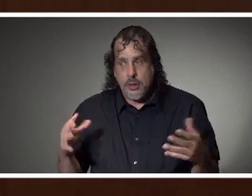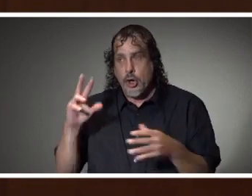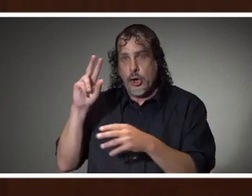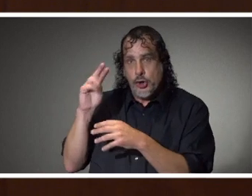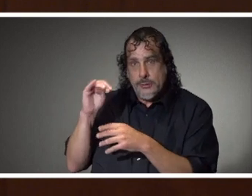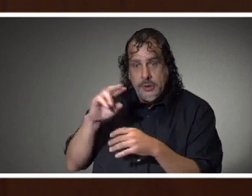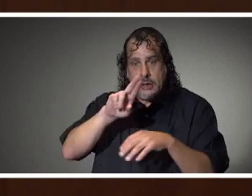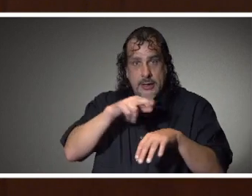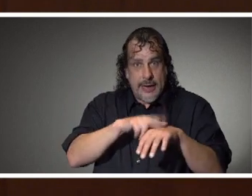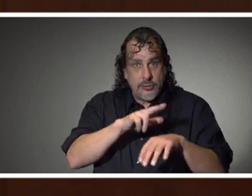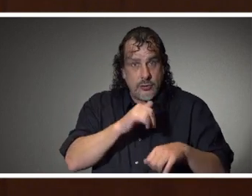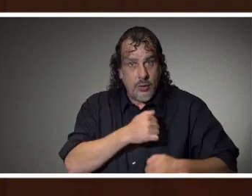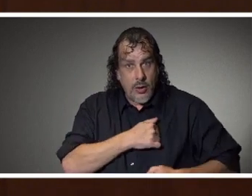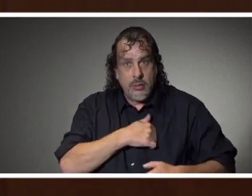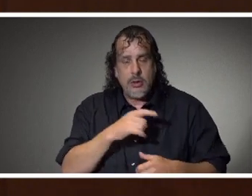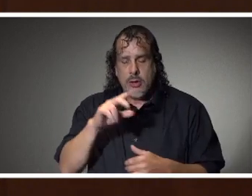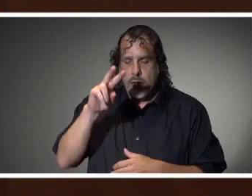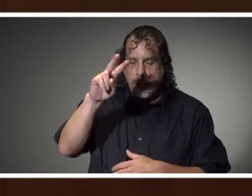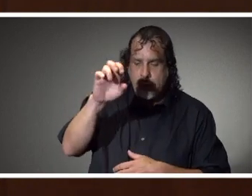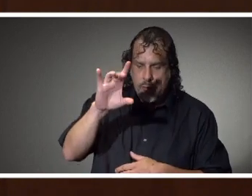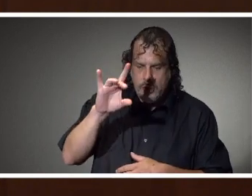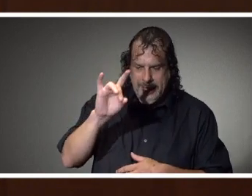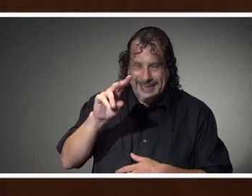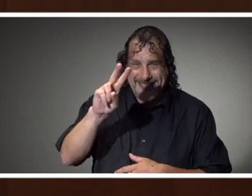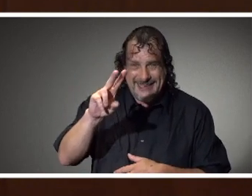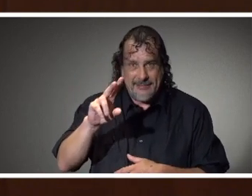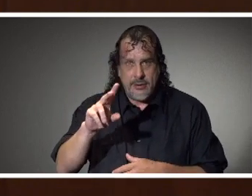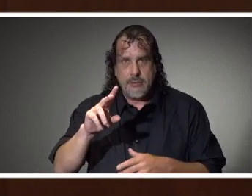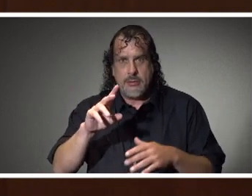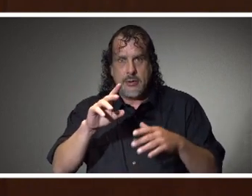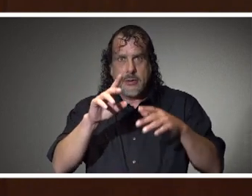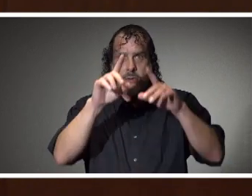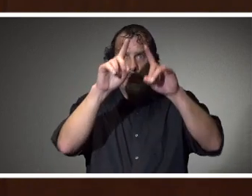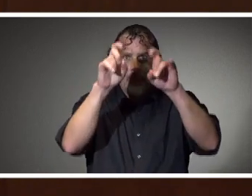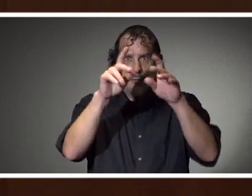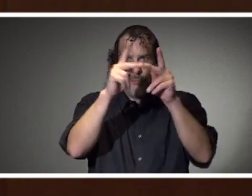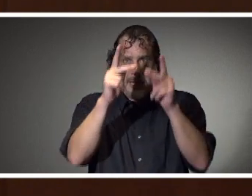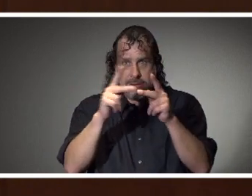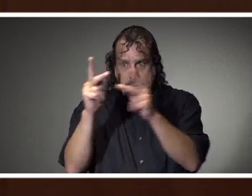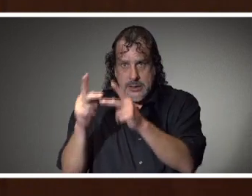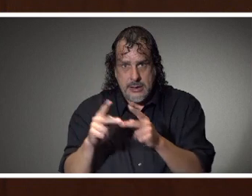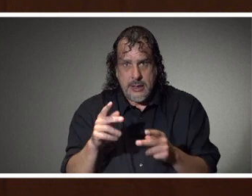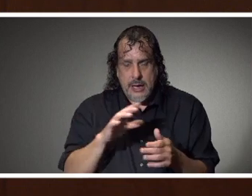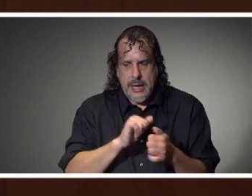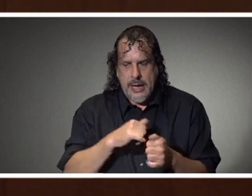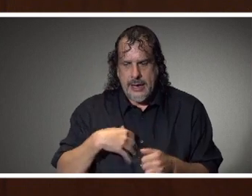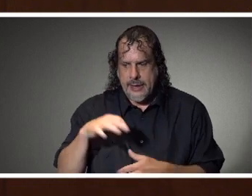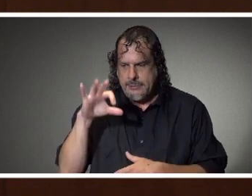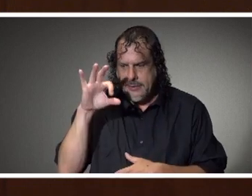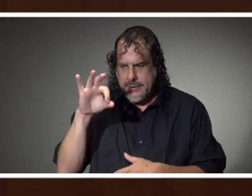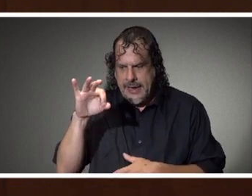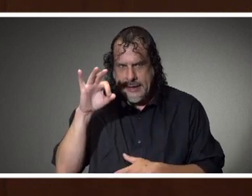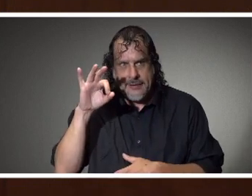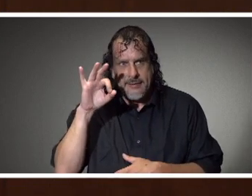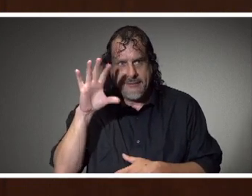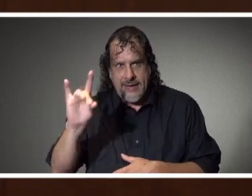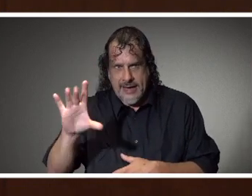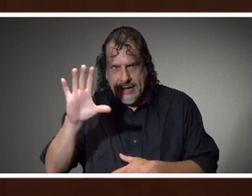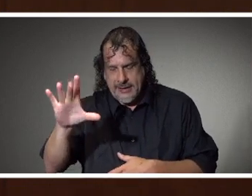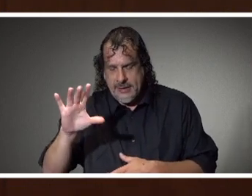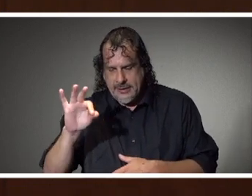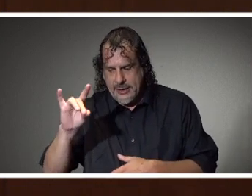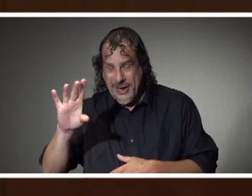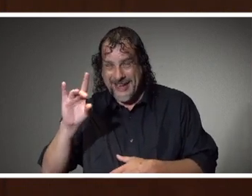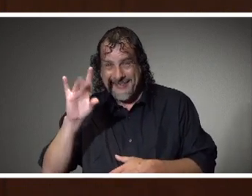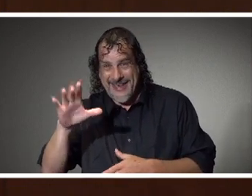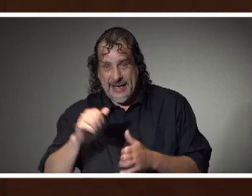Guard, 287 unique test site locations, including 195 outbreaks. So we're very, very busy on all fronts,